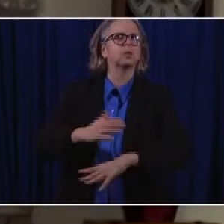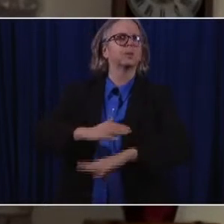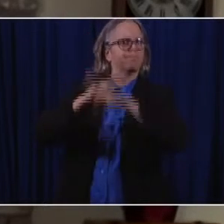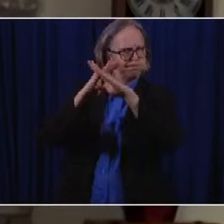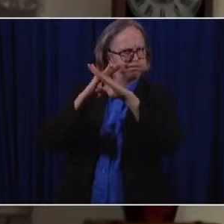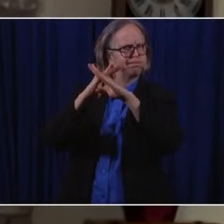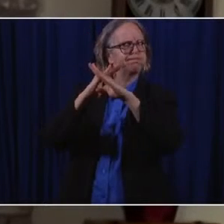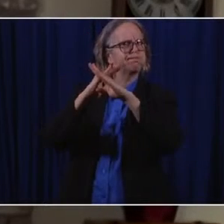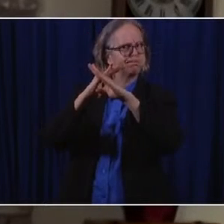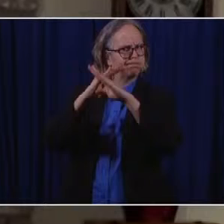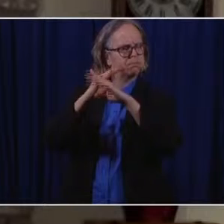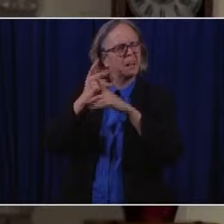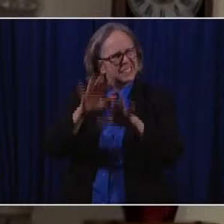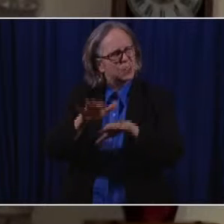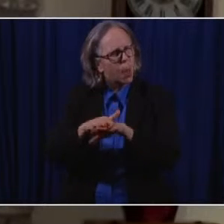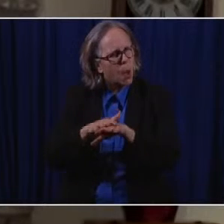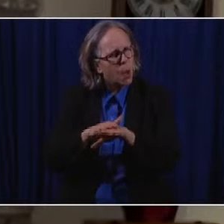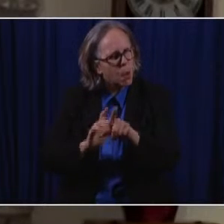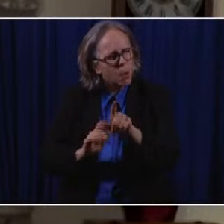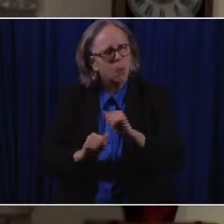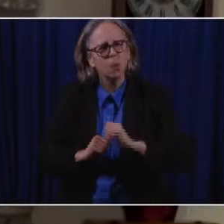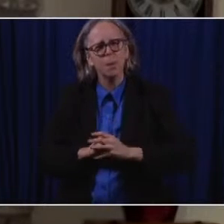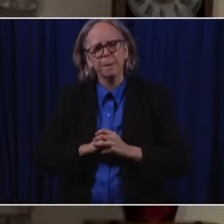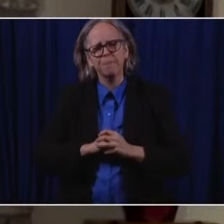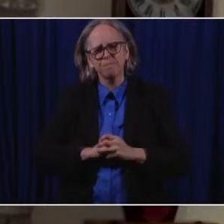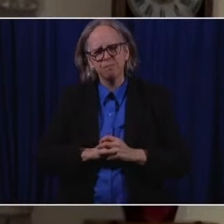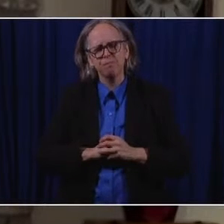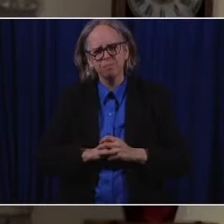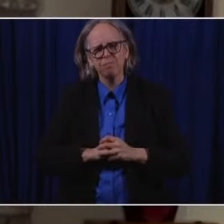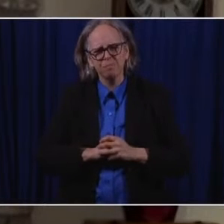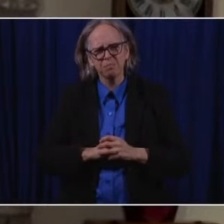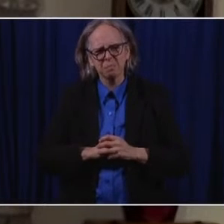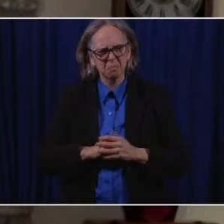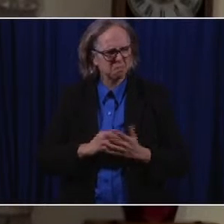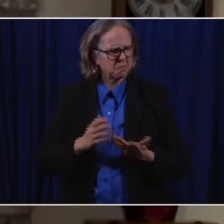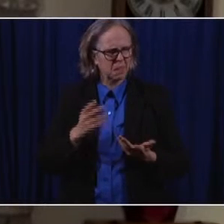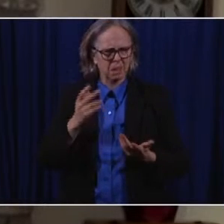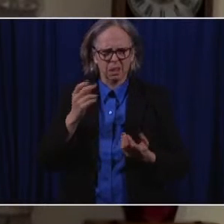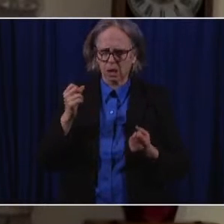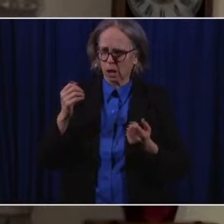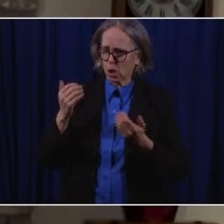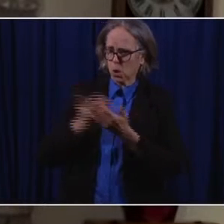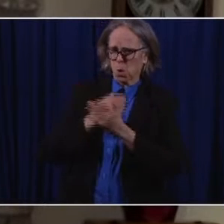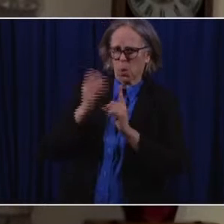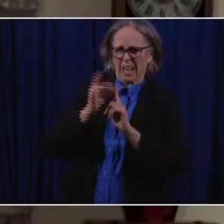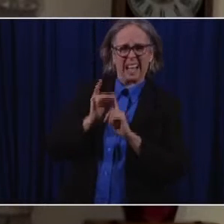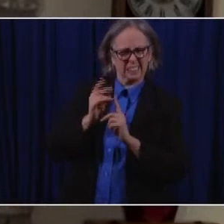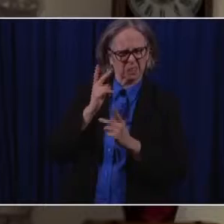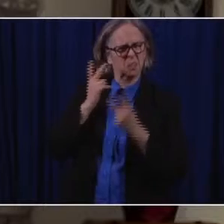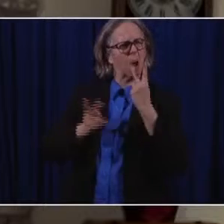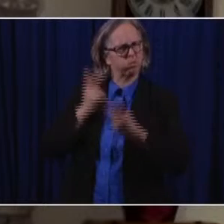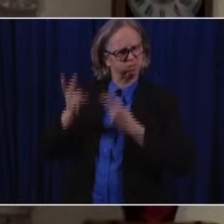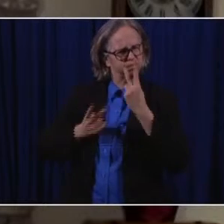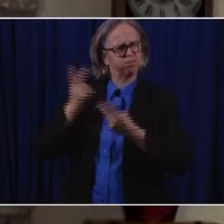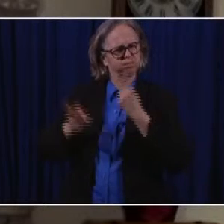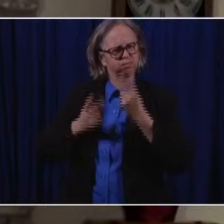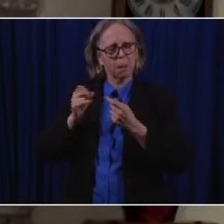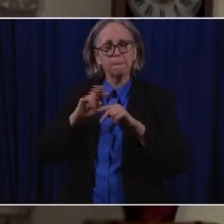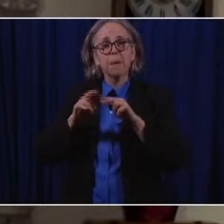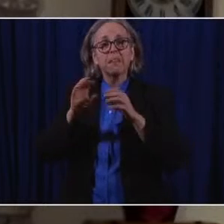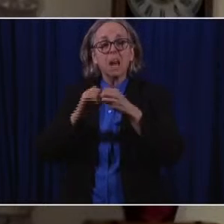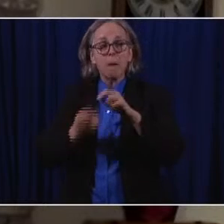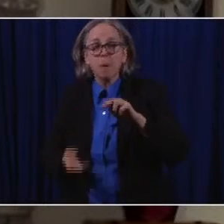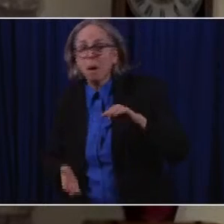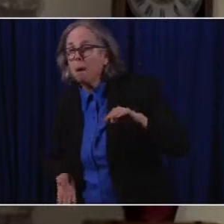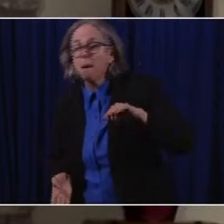of cases, what you're seeing is cases that go, like that now. Now, we don't know if it's a real plateau or not.